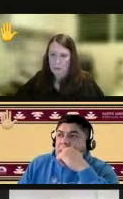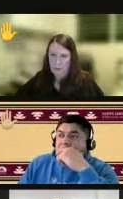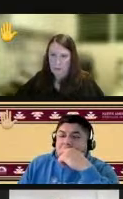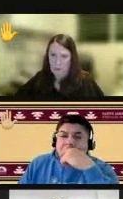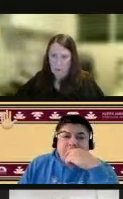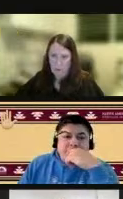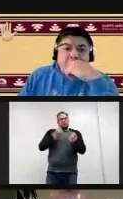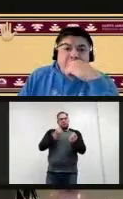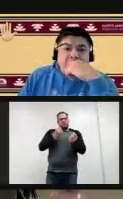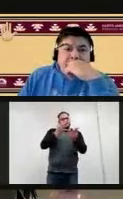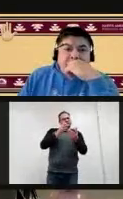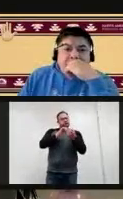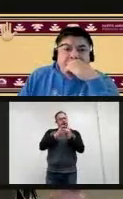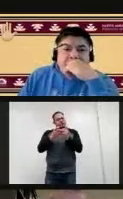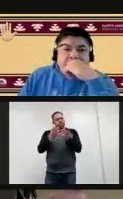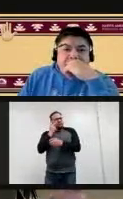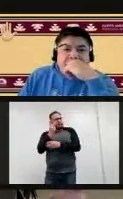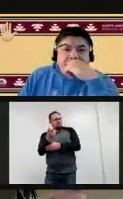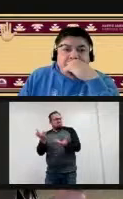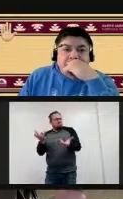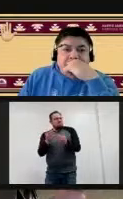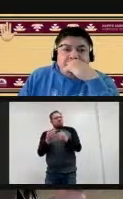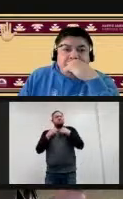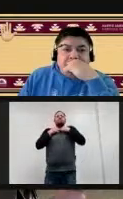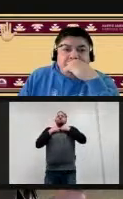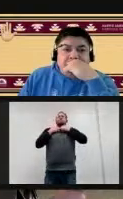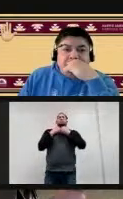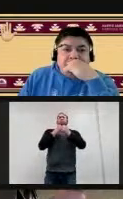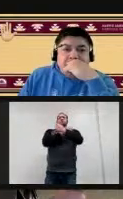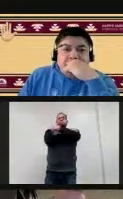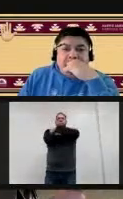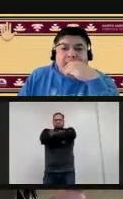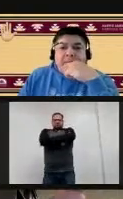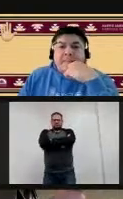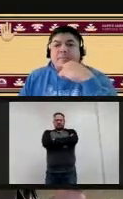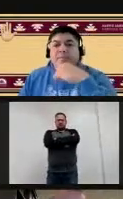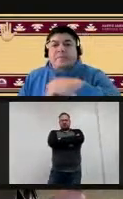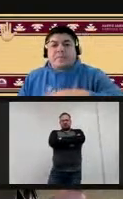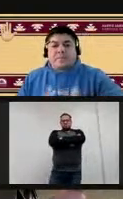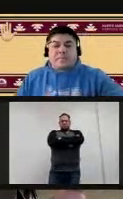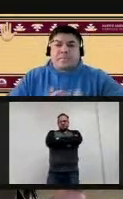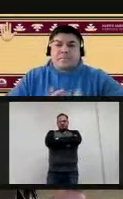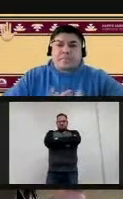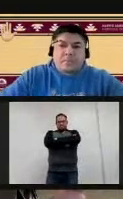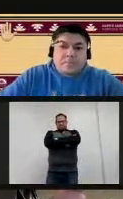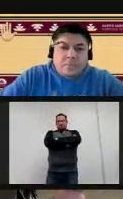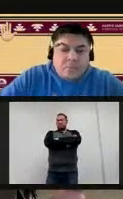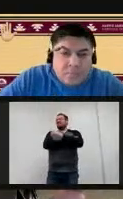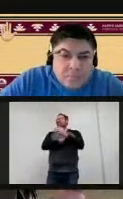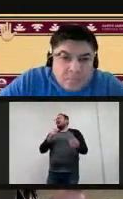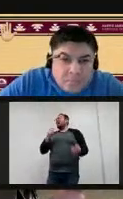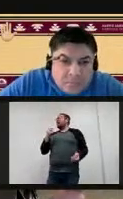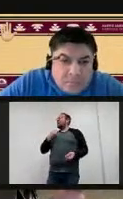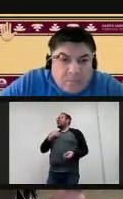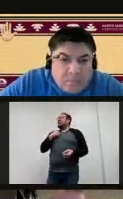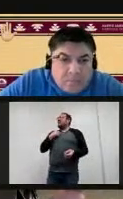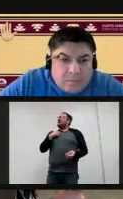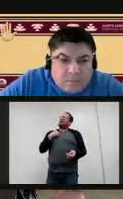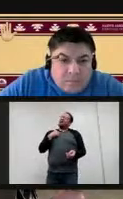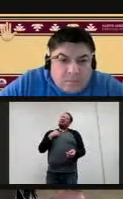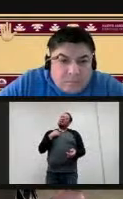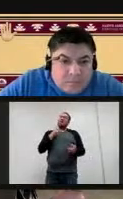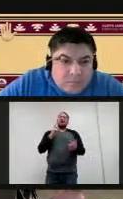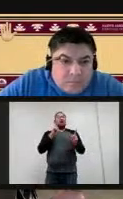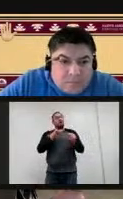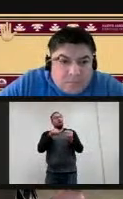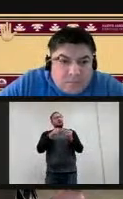like to see. I had made a comment about this, and I think I